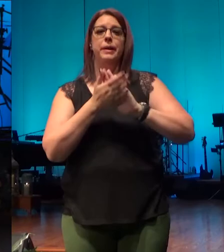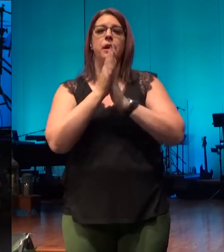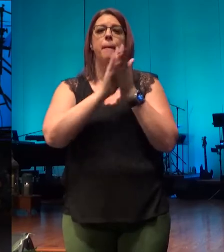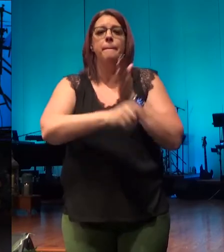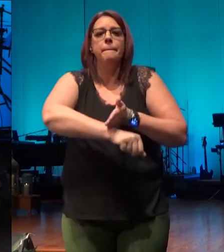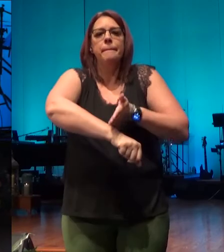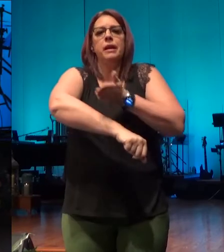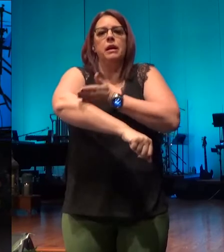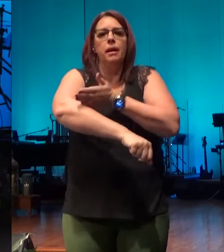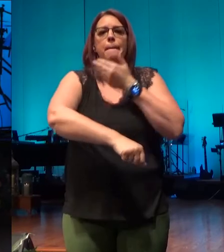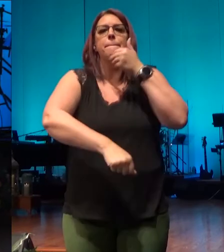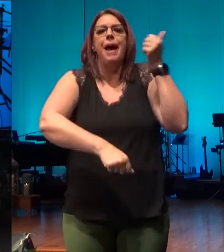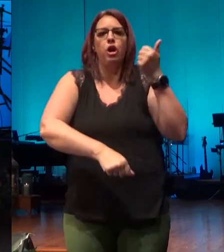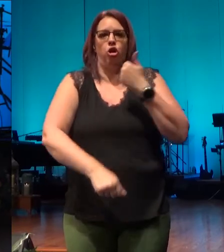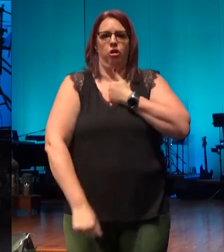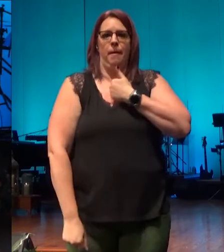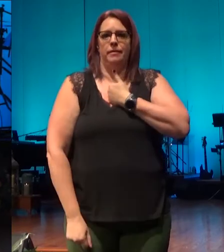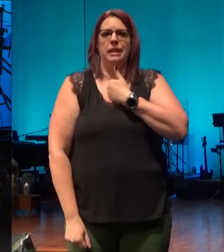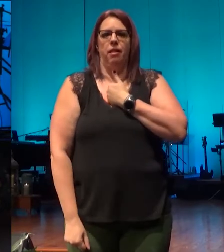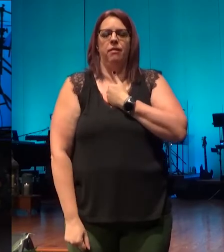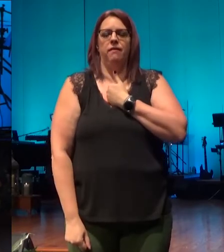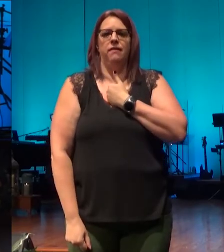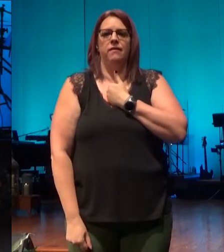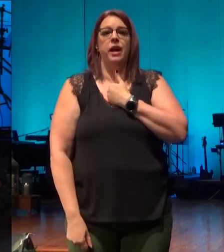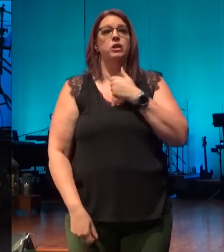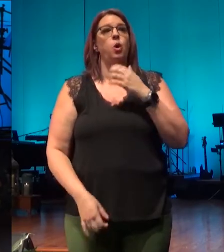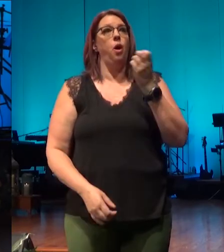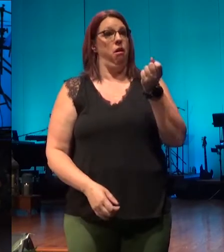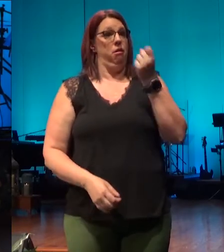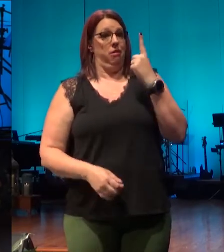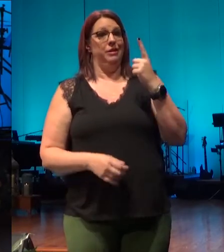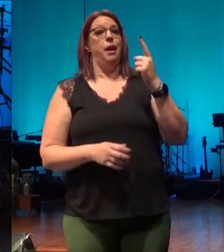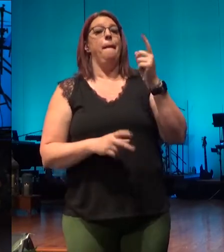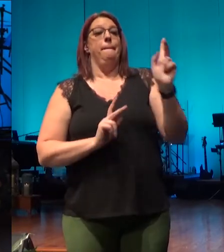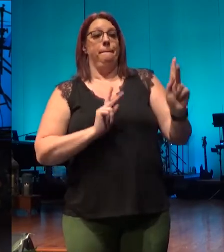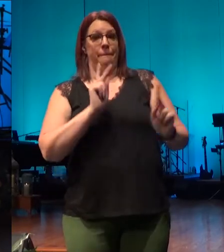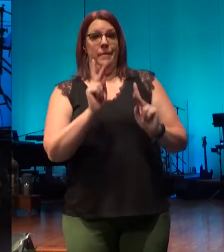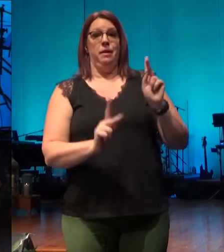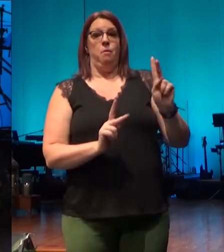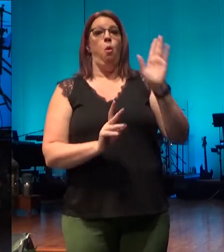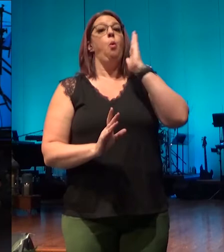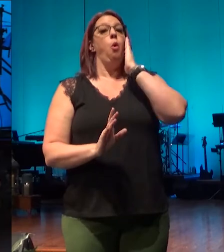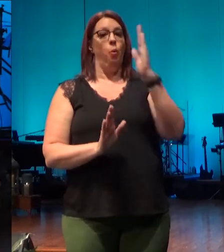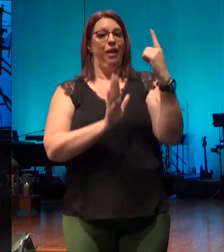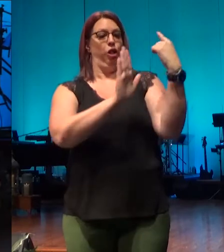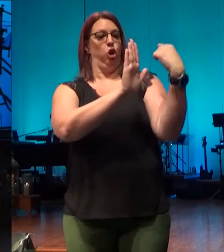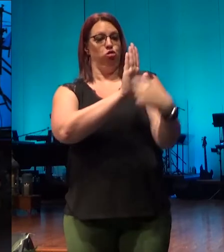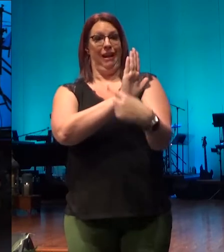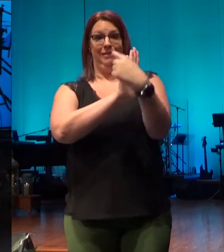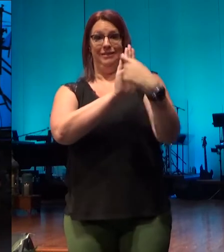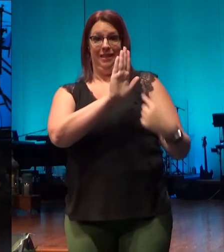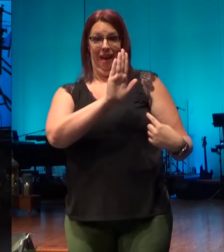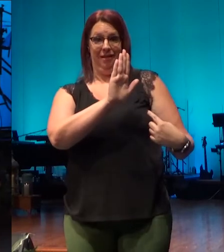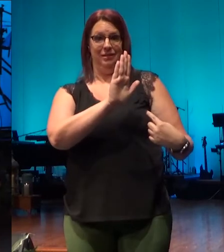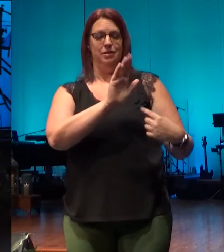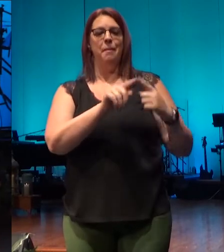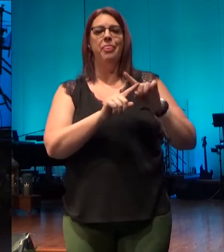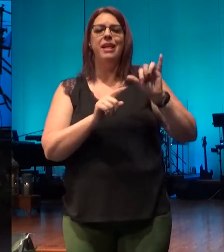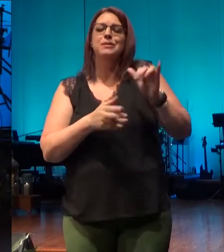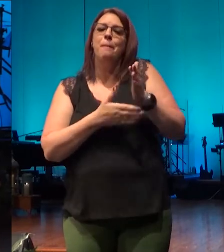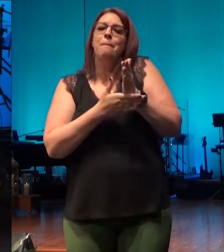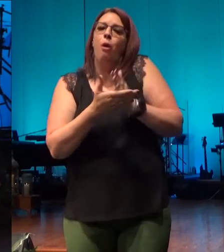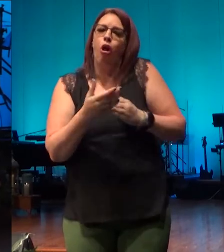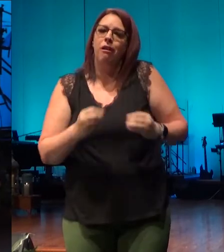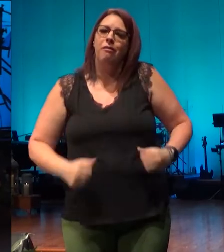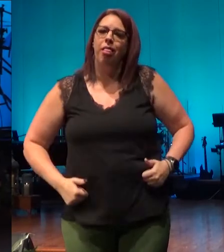and to recognize that people will criticize, people will give input, and that's a part of the game of life.